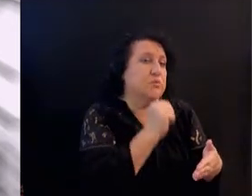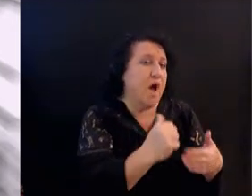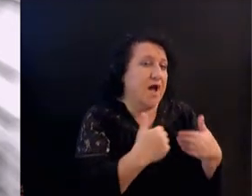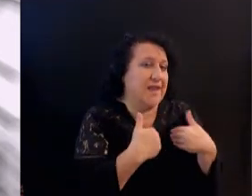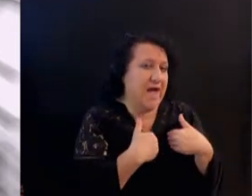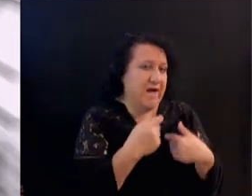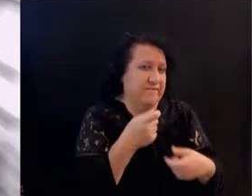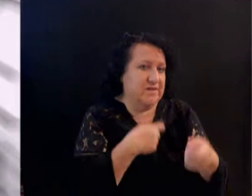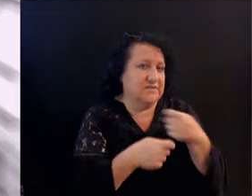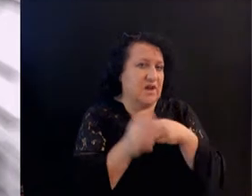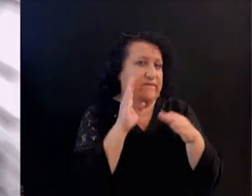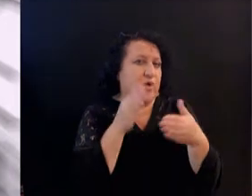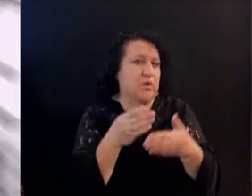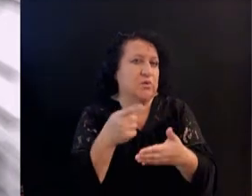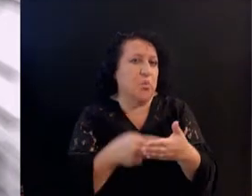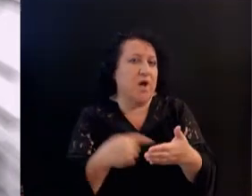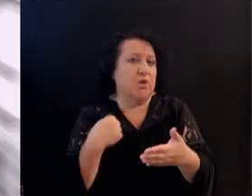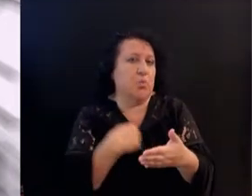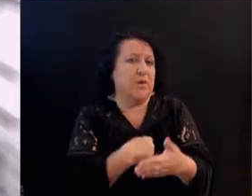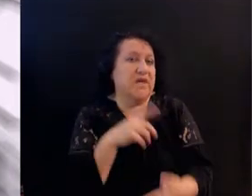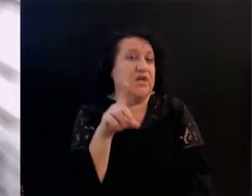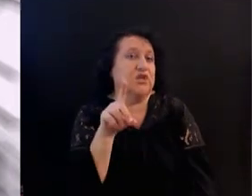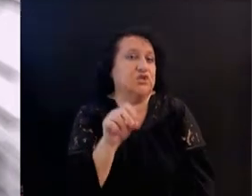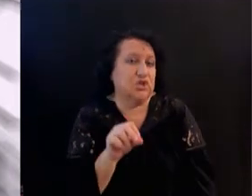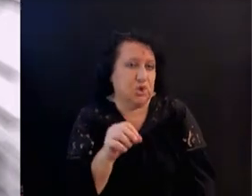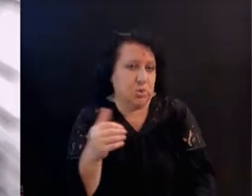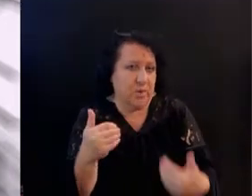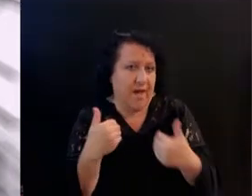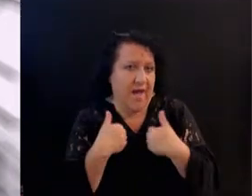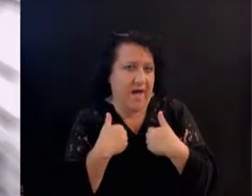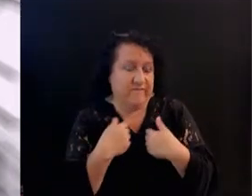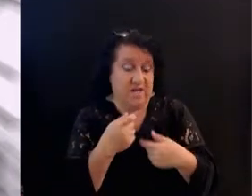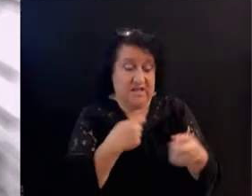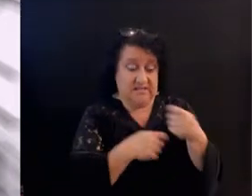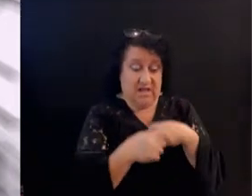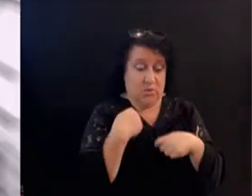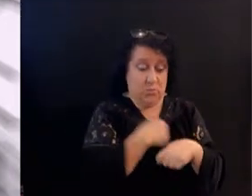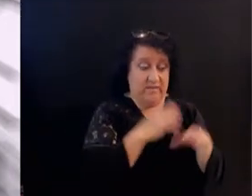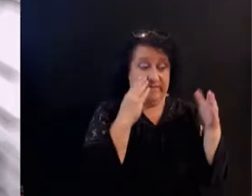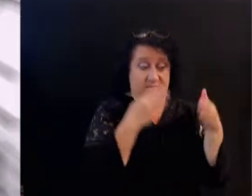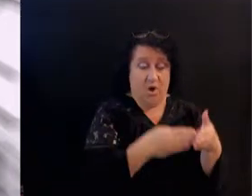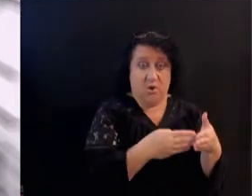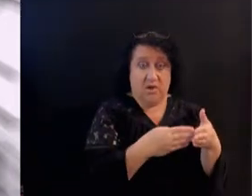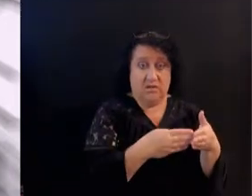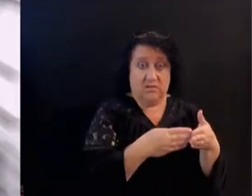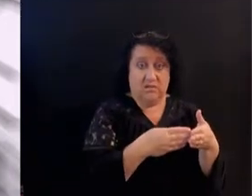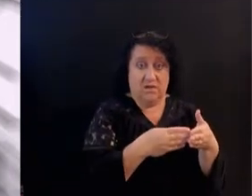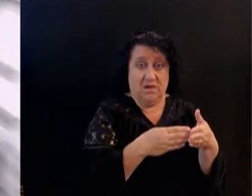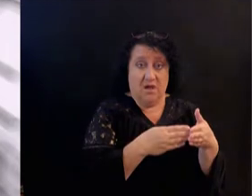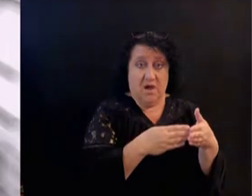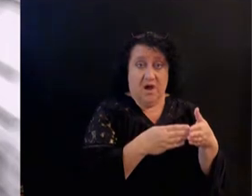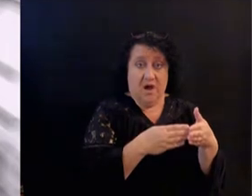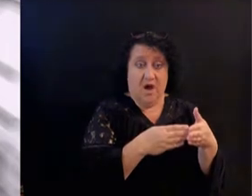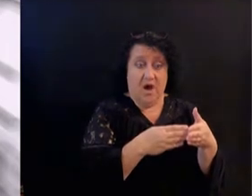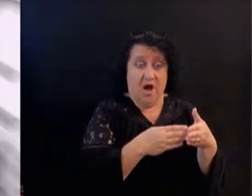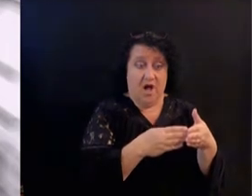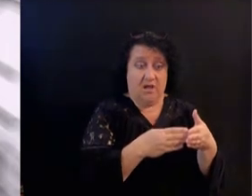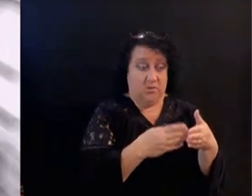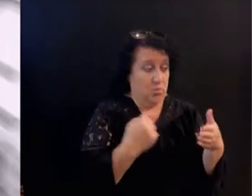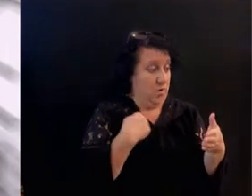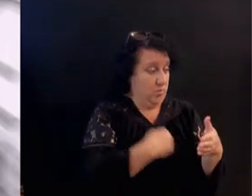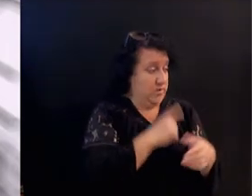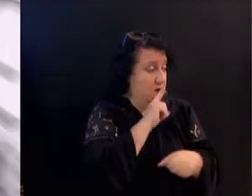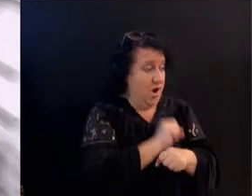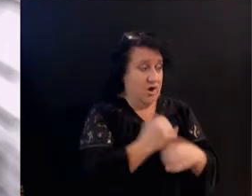we focus not on who we are, but on who we wish we were? What happens when we